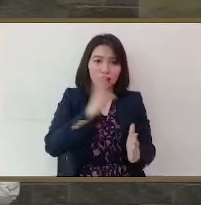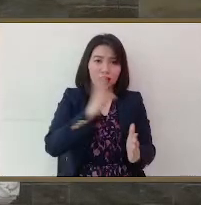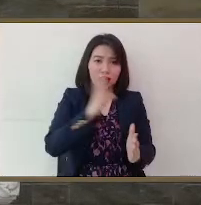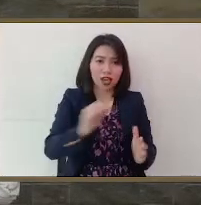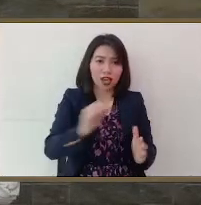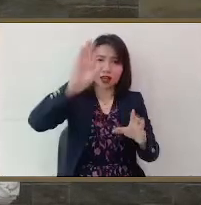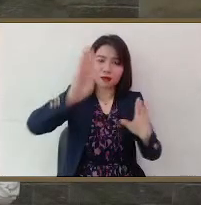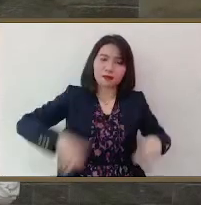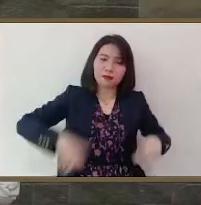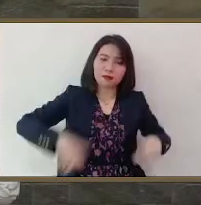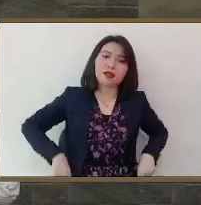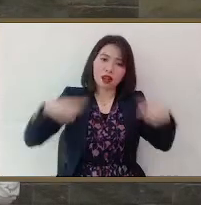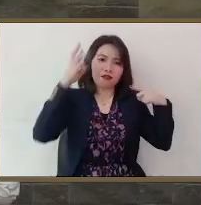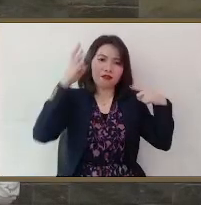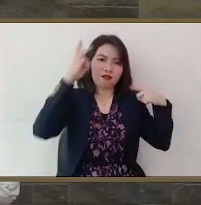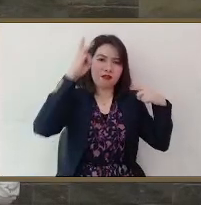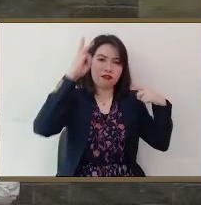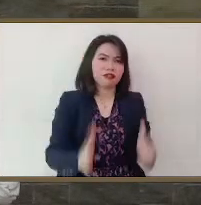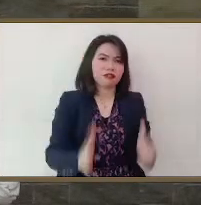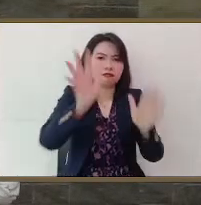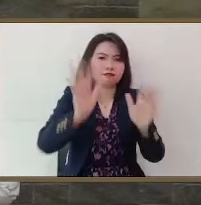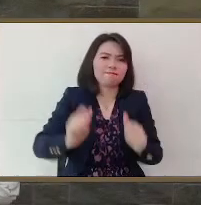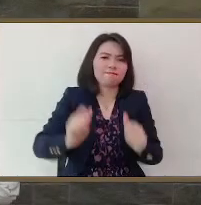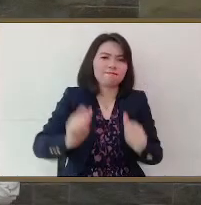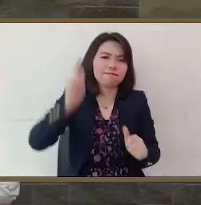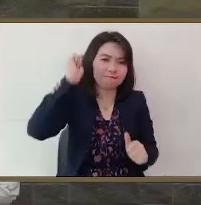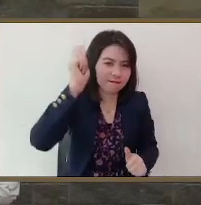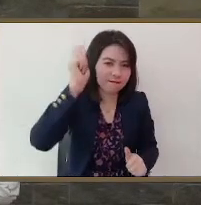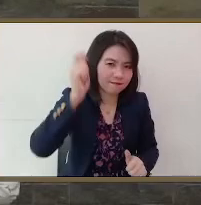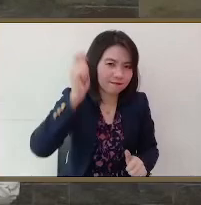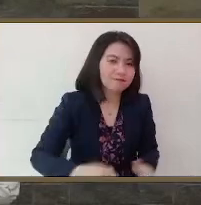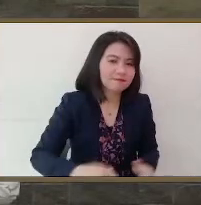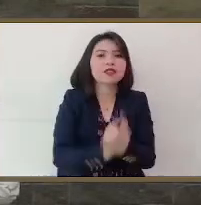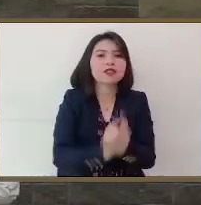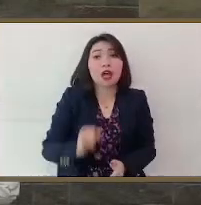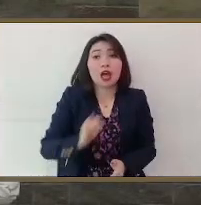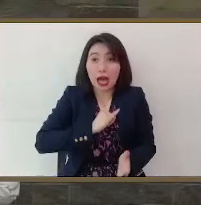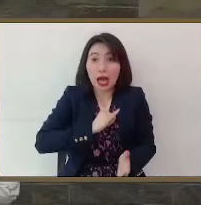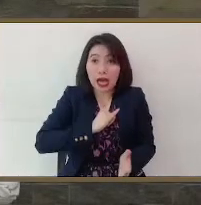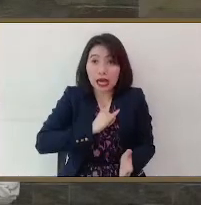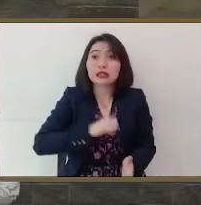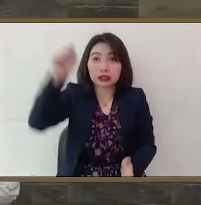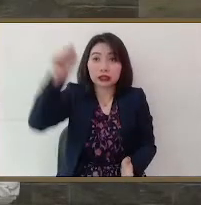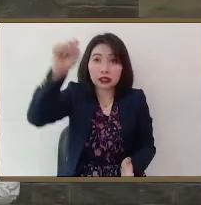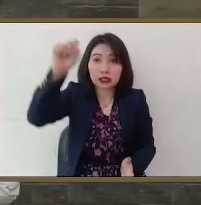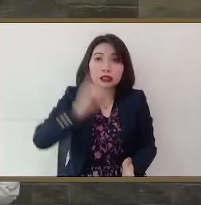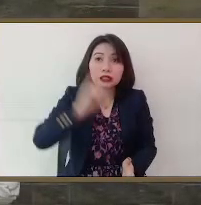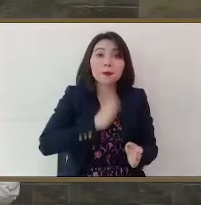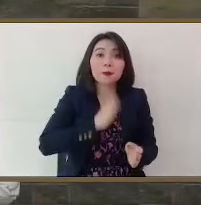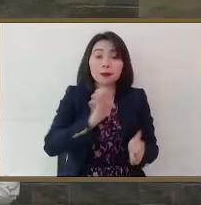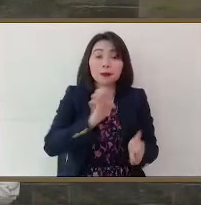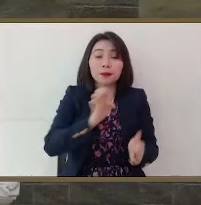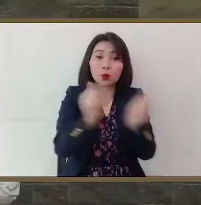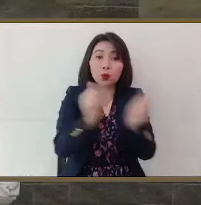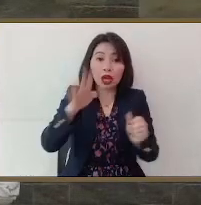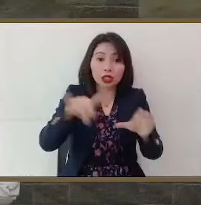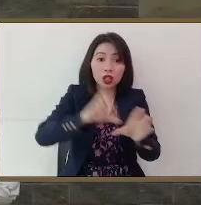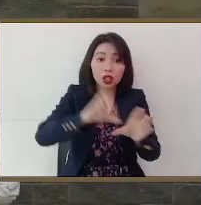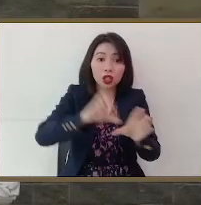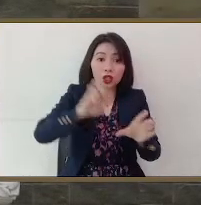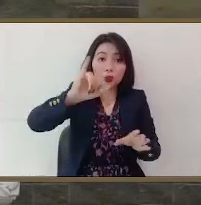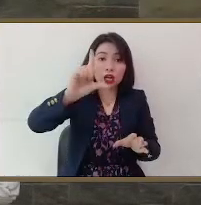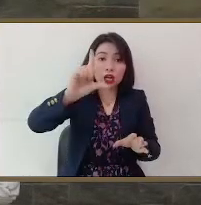virtual service, mga kapatid, you can testify that I would rather be with God in the wilderness,